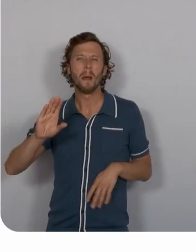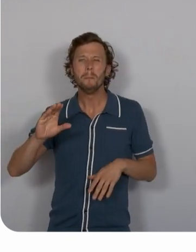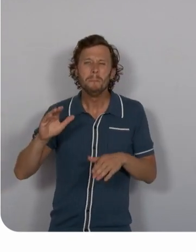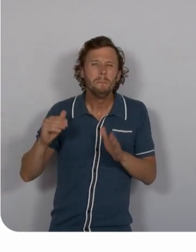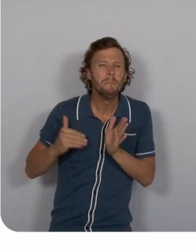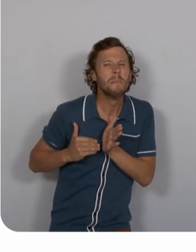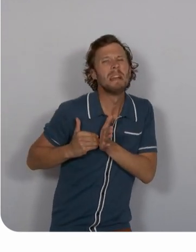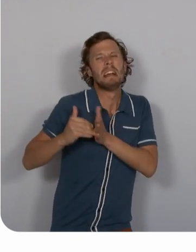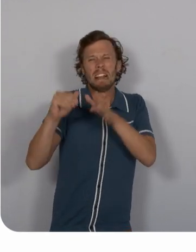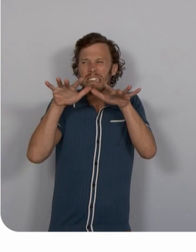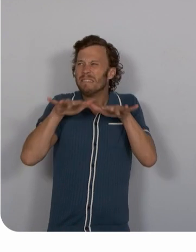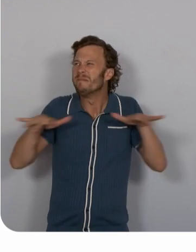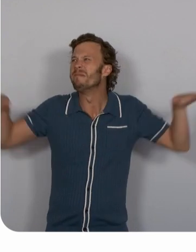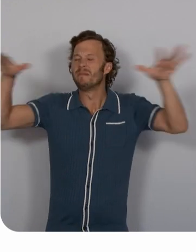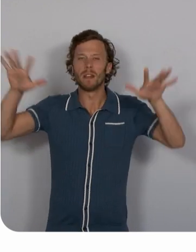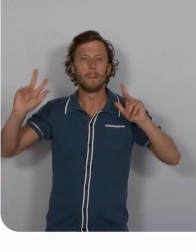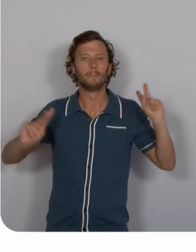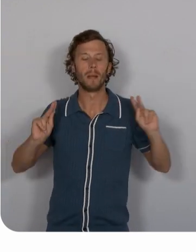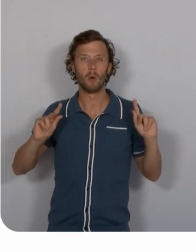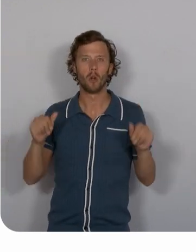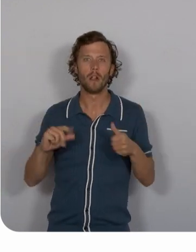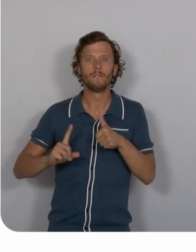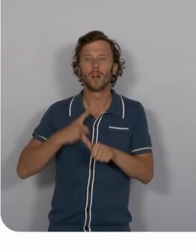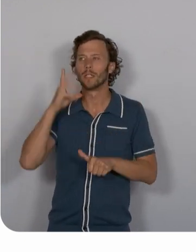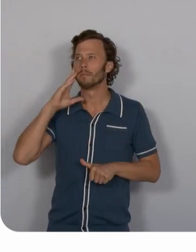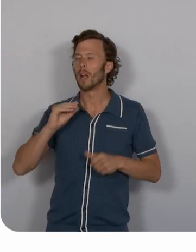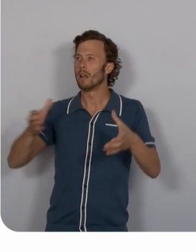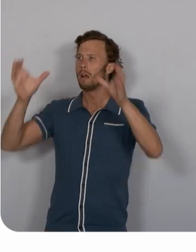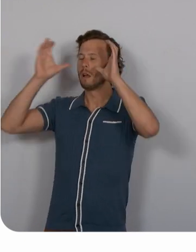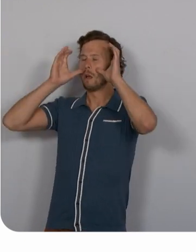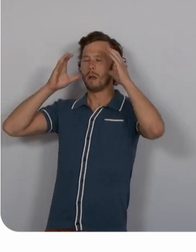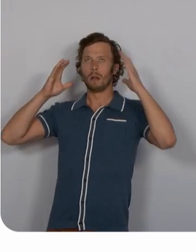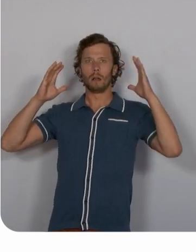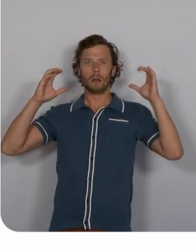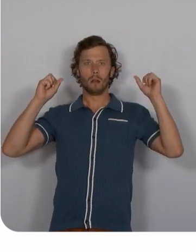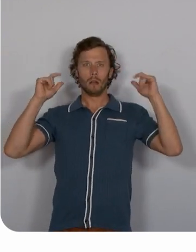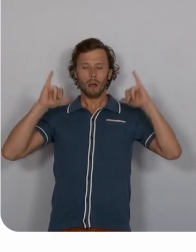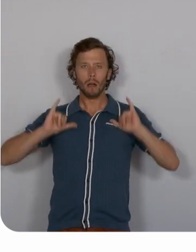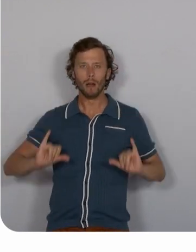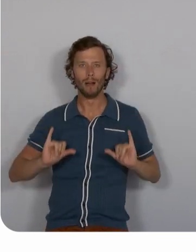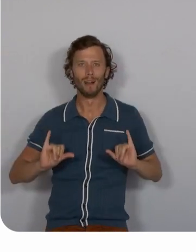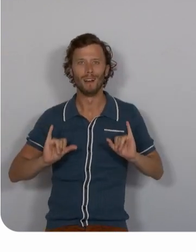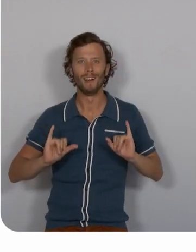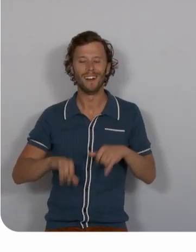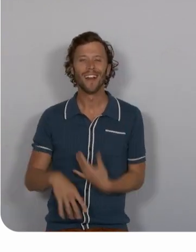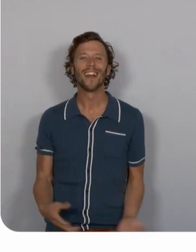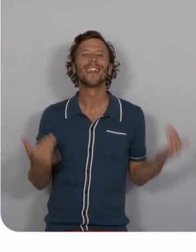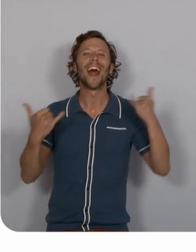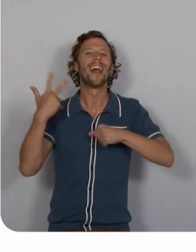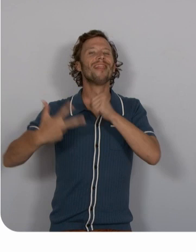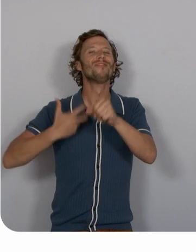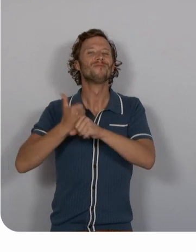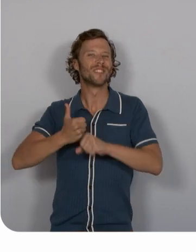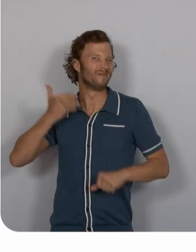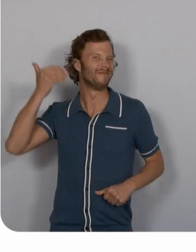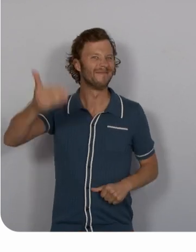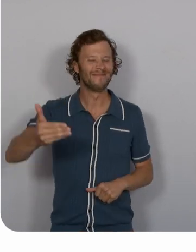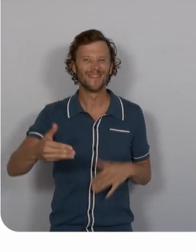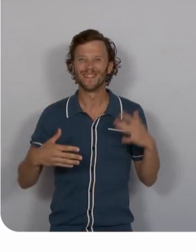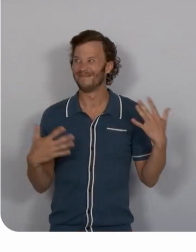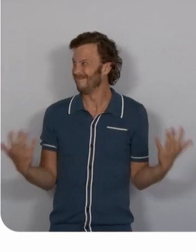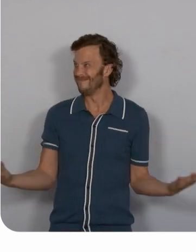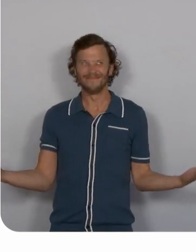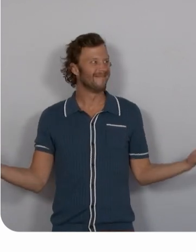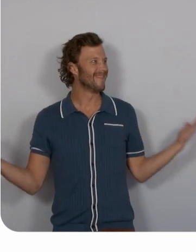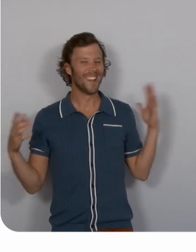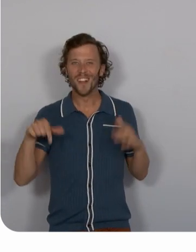their first experience of this future. And now, 3 years later, Quest 3 is